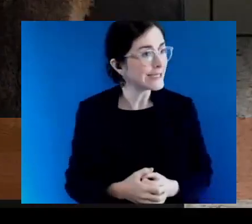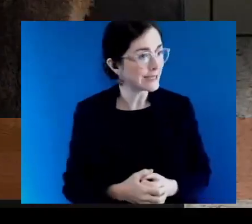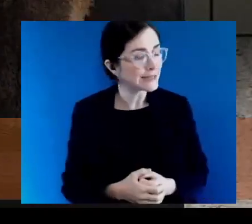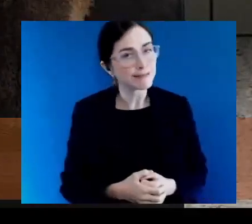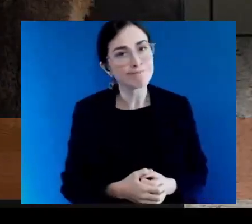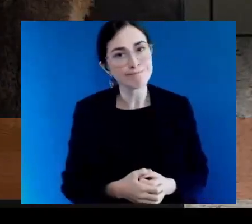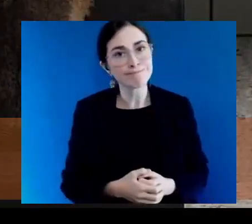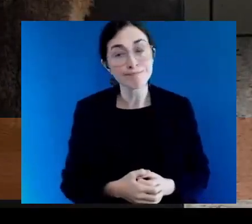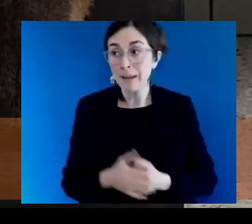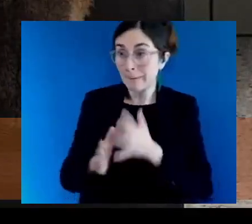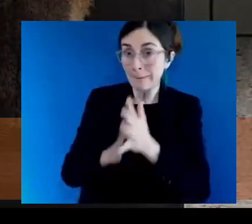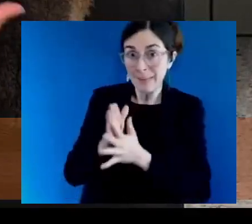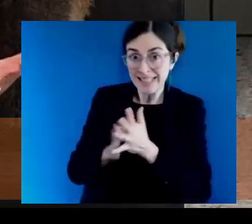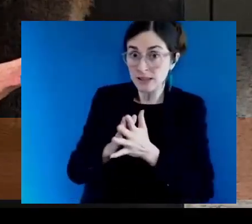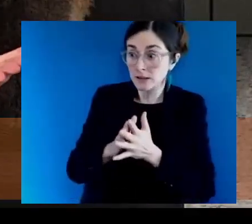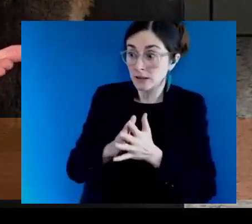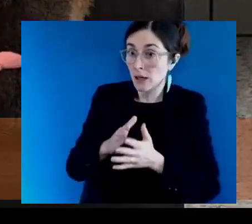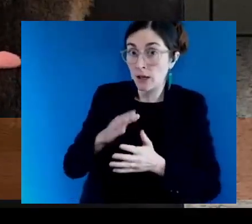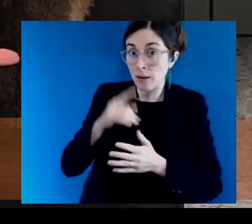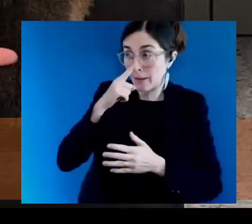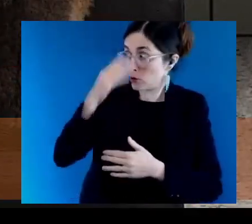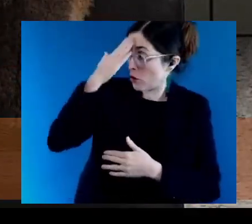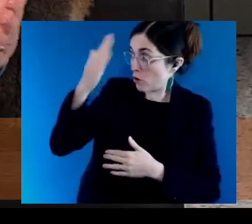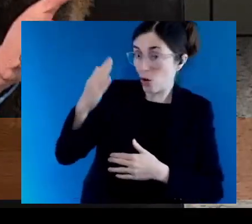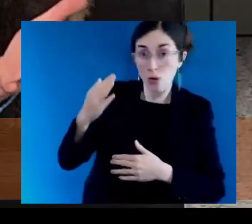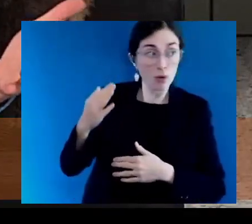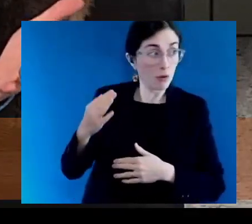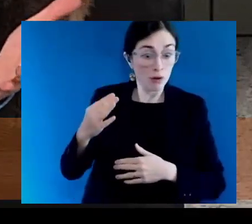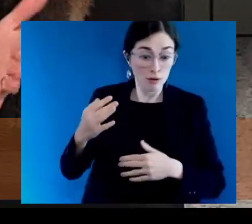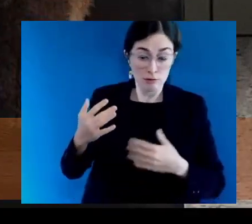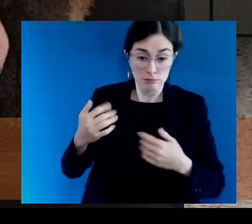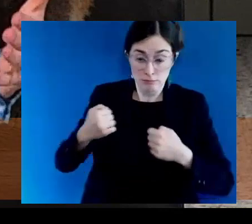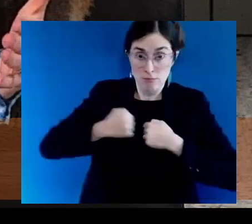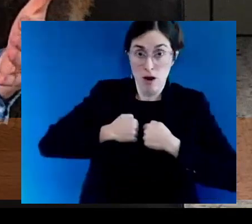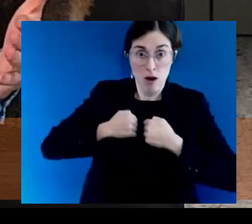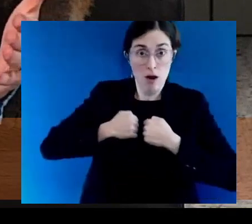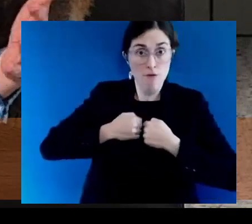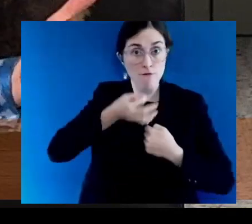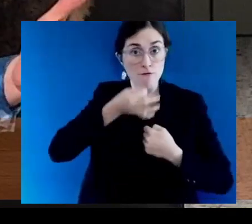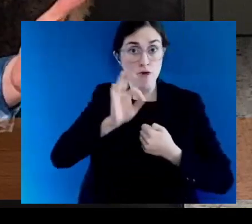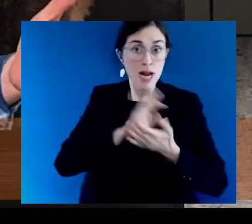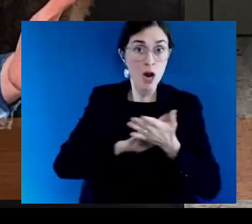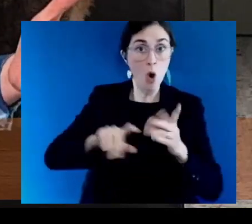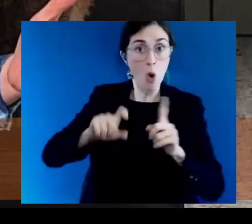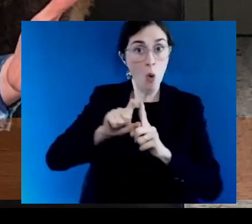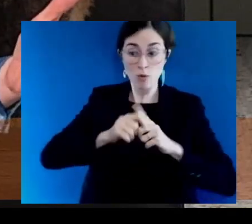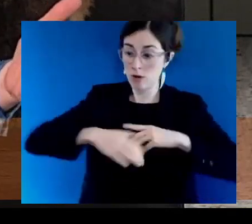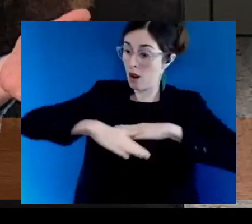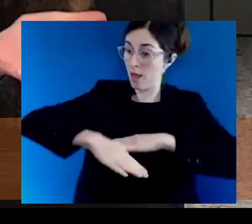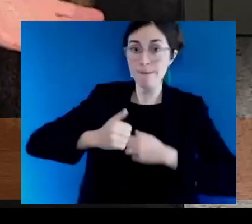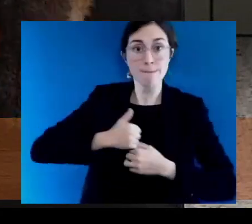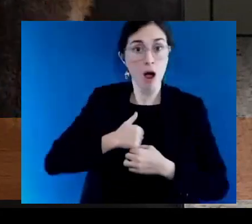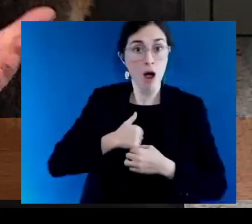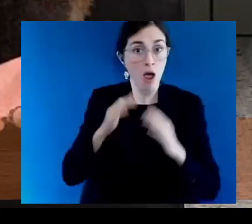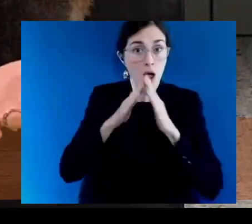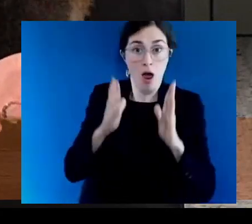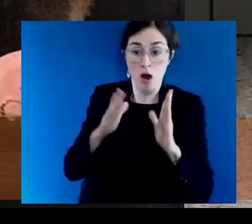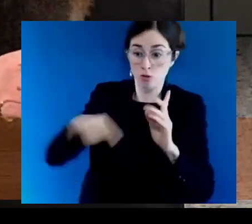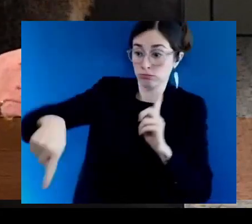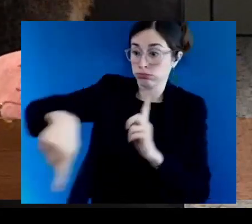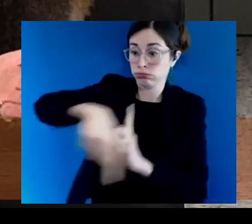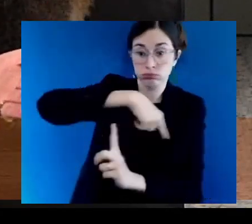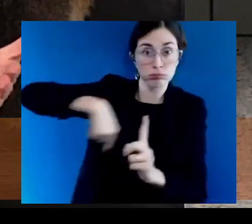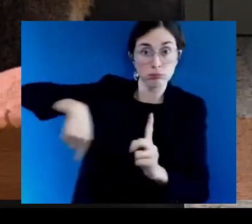their properties, which they think they hold in freehold or freehold properties, absolutely, may be